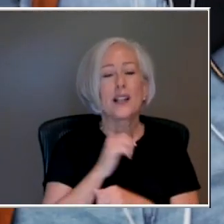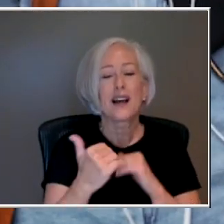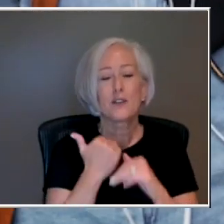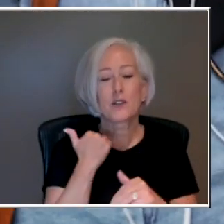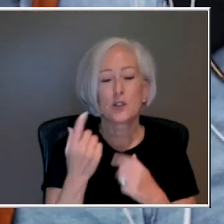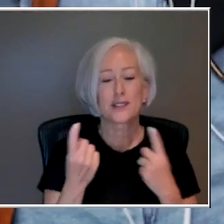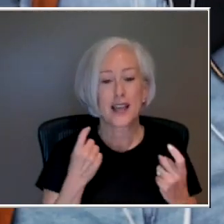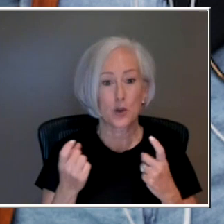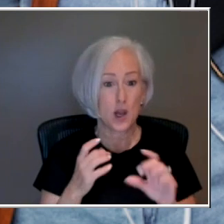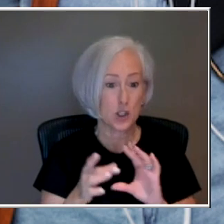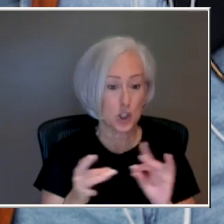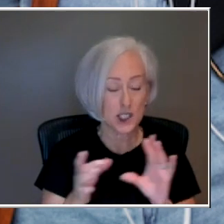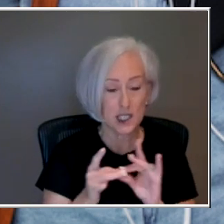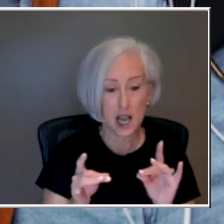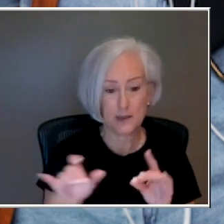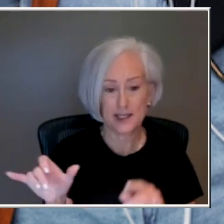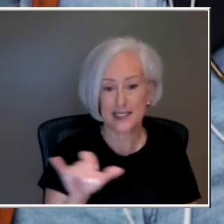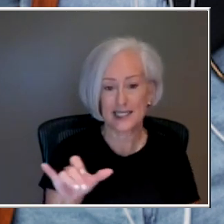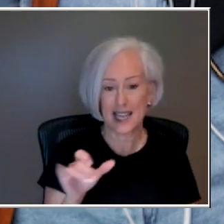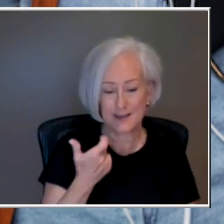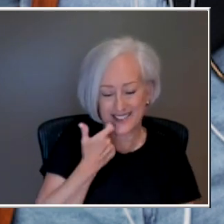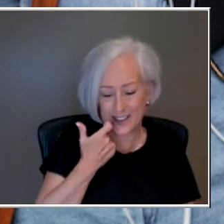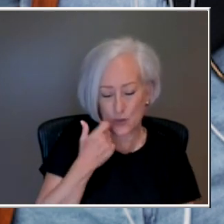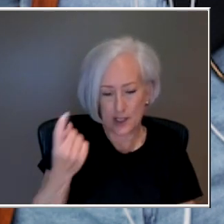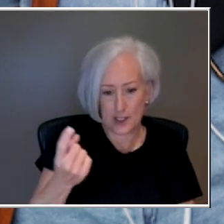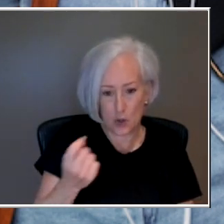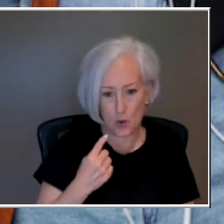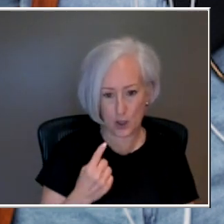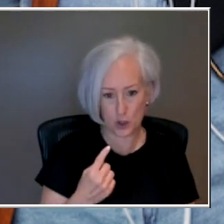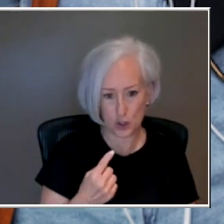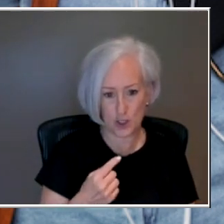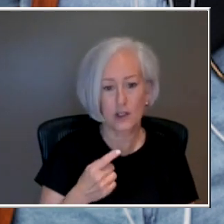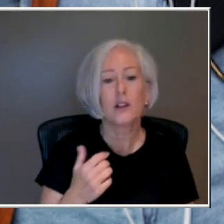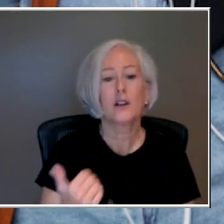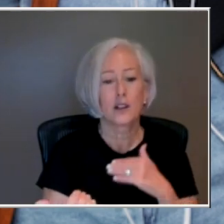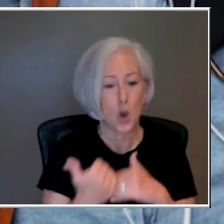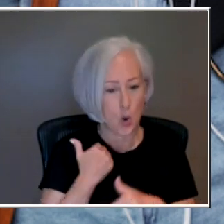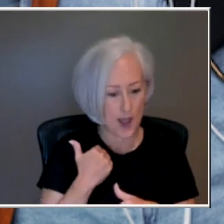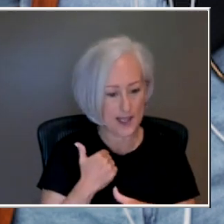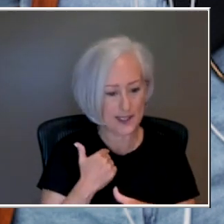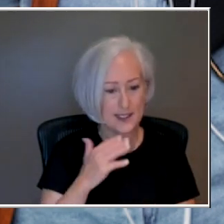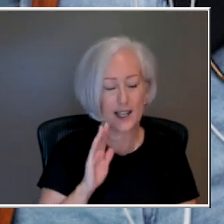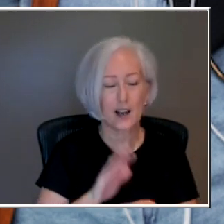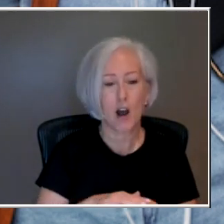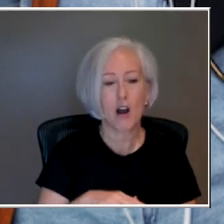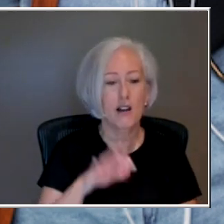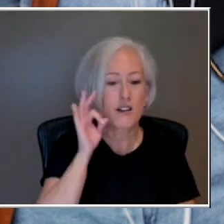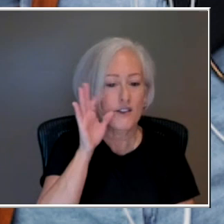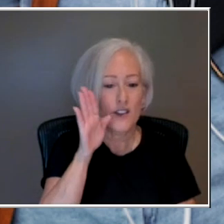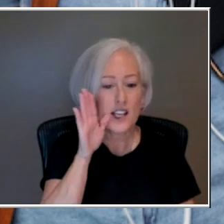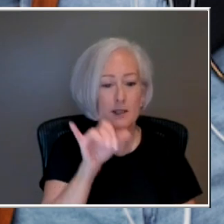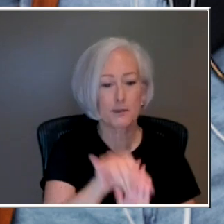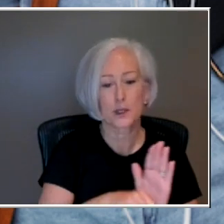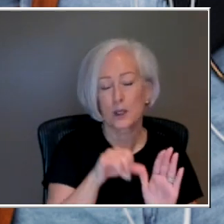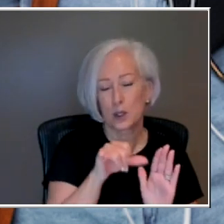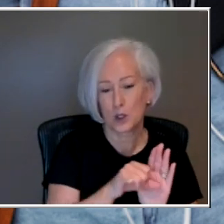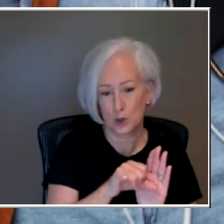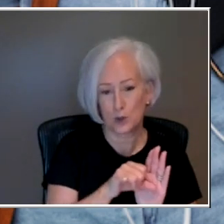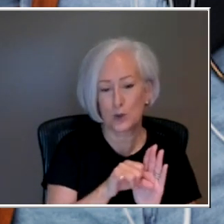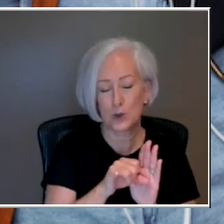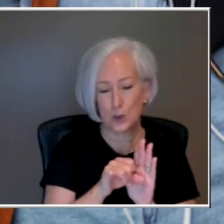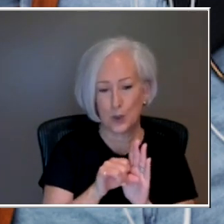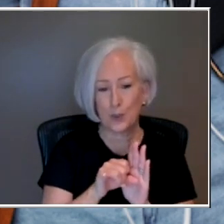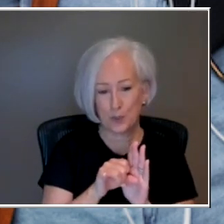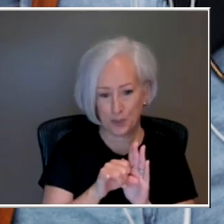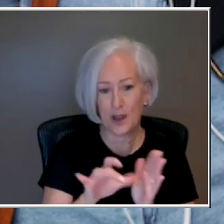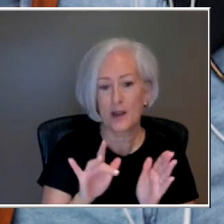your comments, just like Yen Liang did. So be sure to send them to us on Facebook, YouTube, the Medical